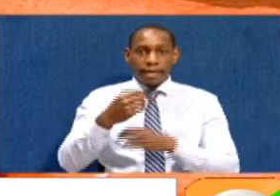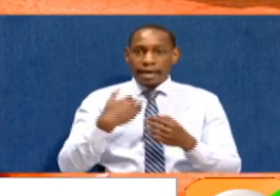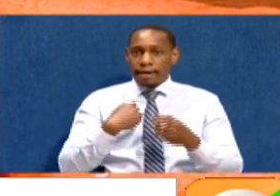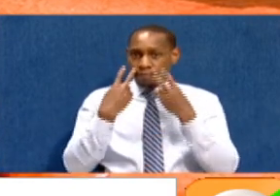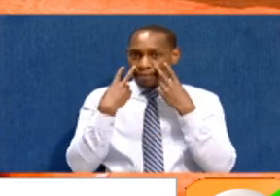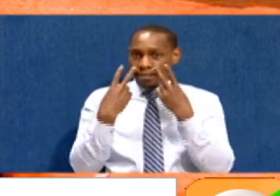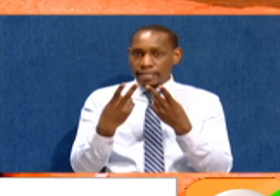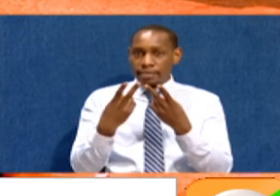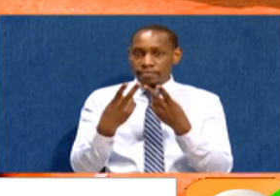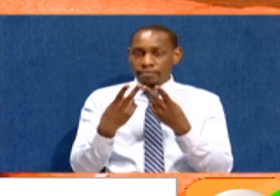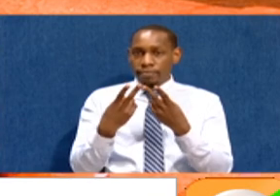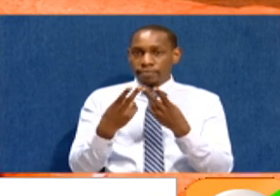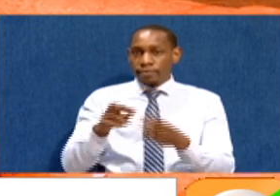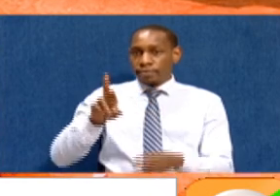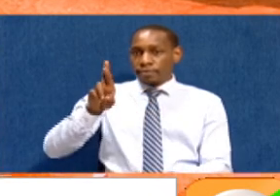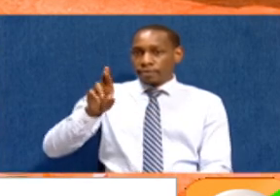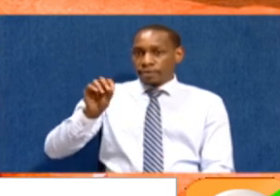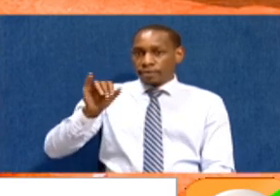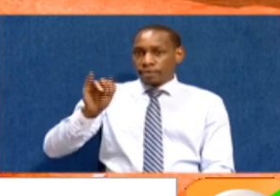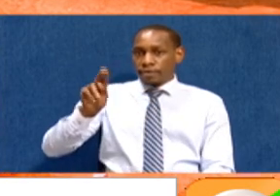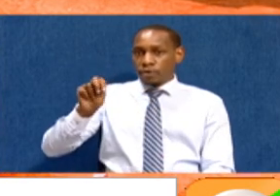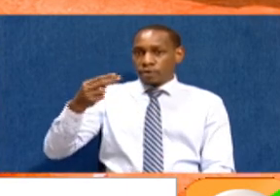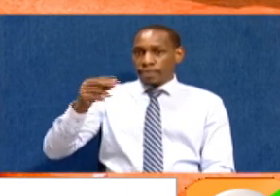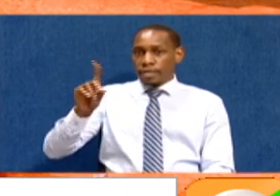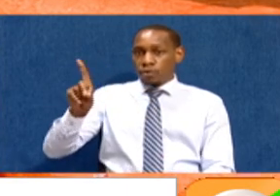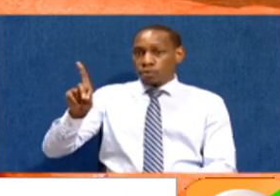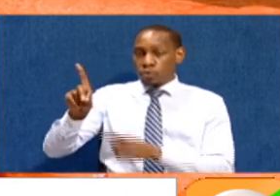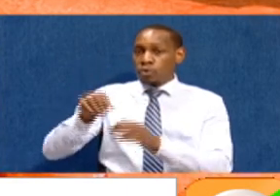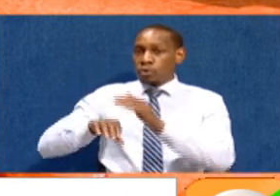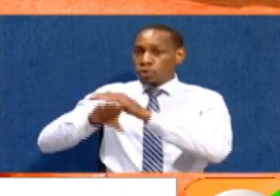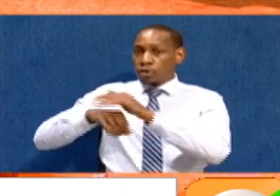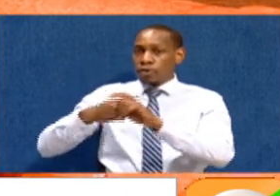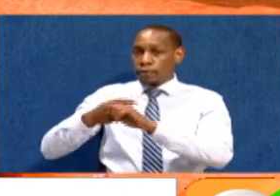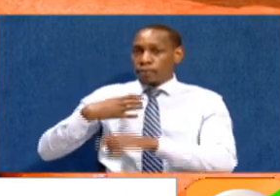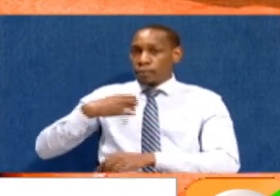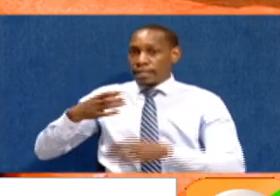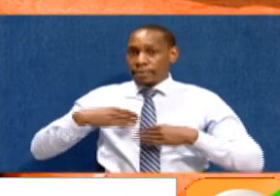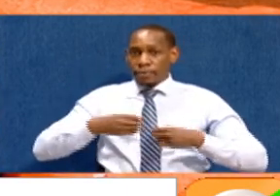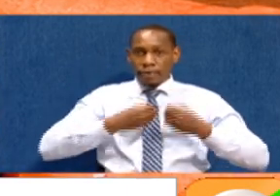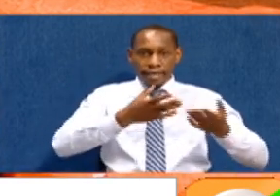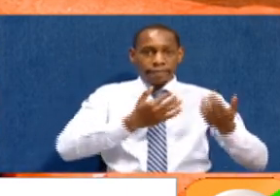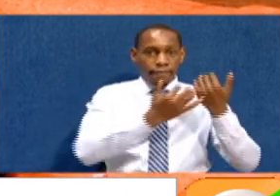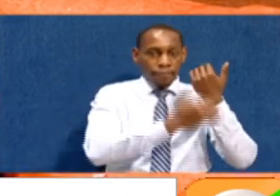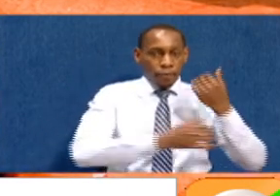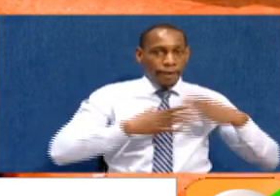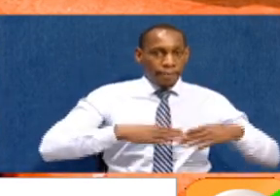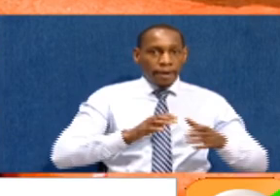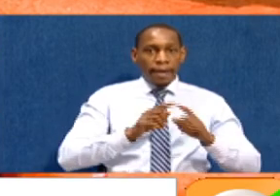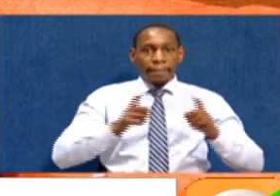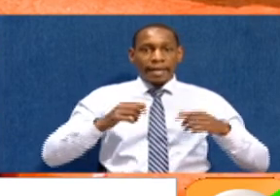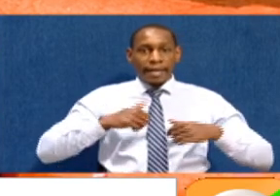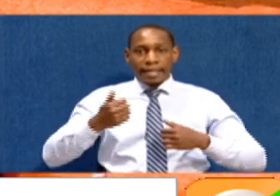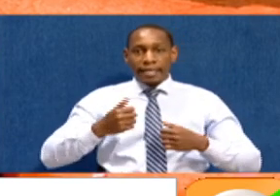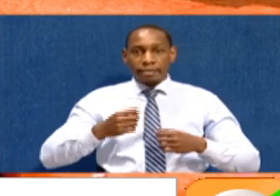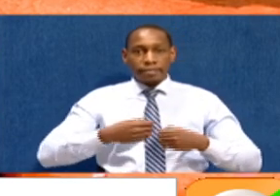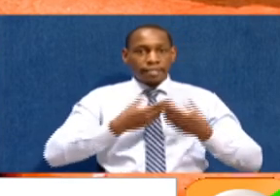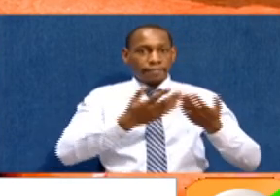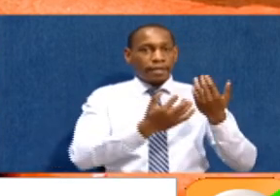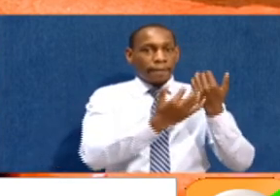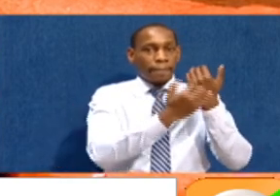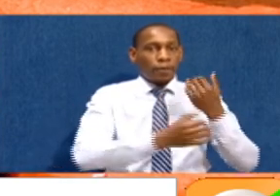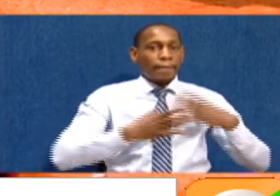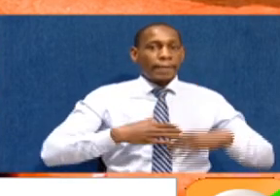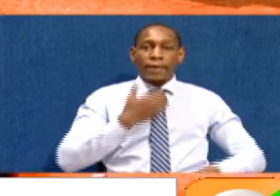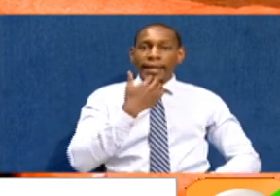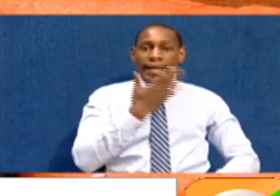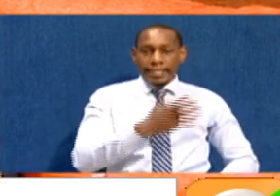witnessed Robin Hood, perhaps Robin Hood has robbed the rich to give the poor, but there are others who have given the poor nothing.